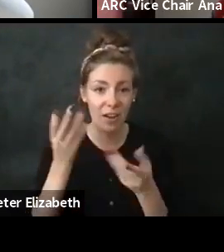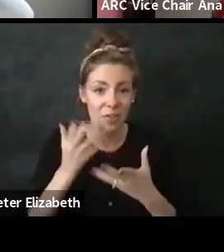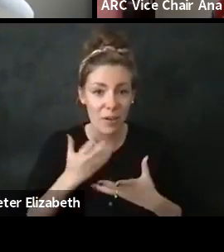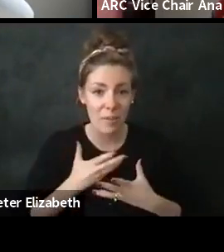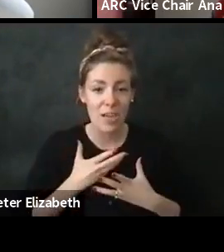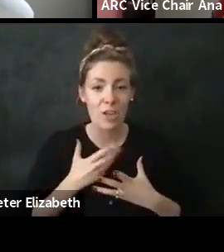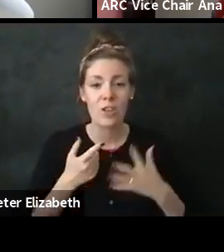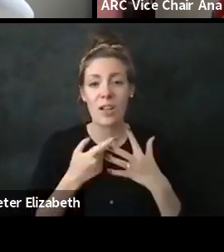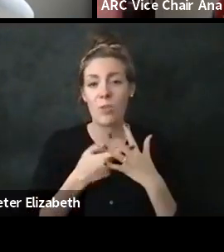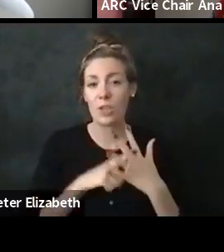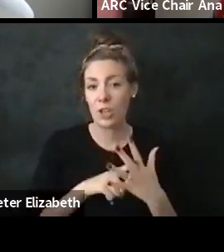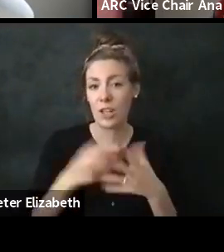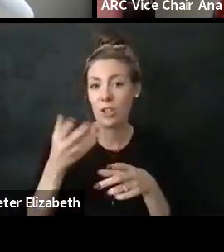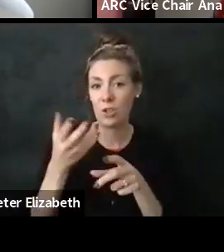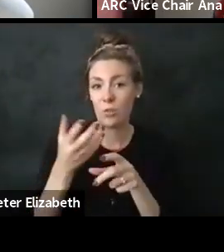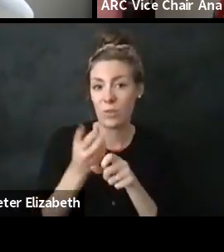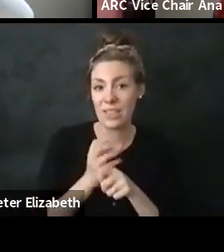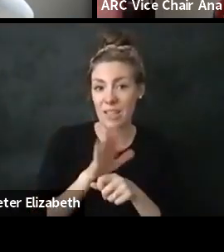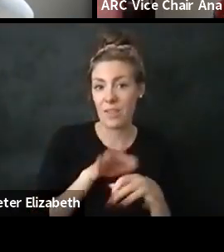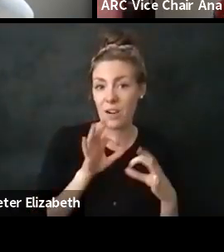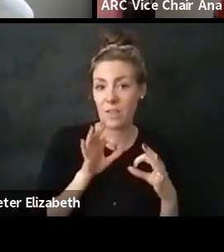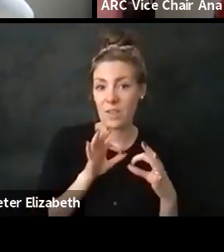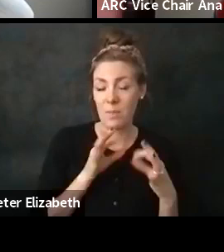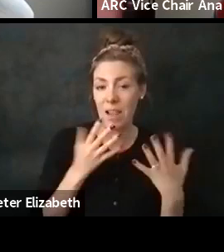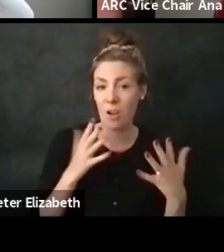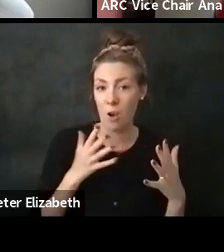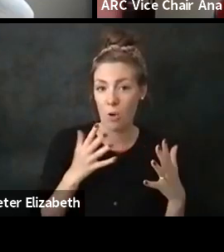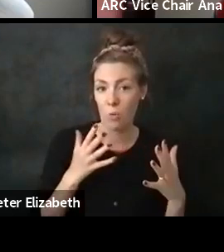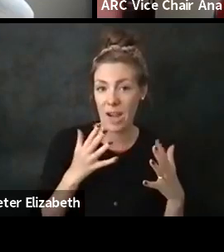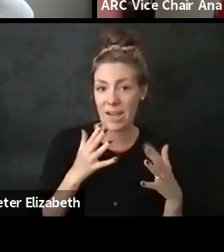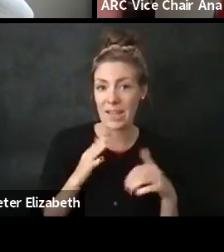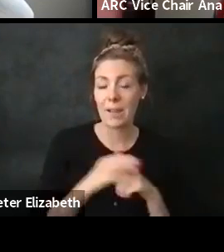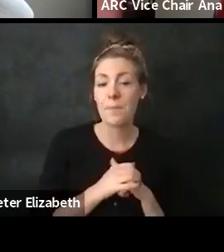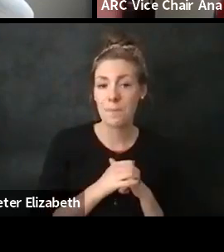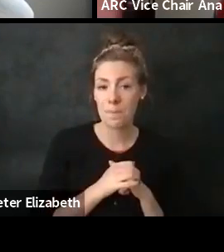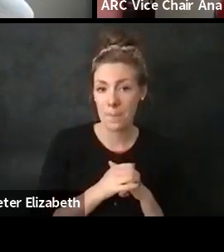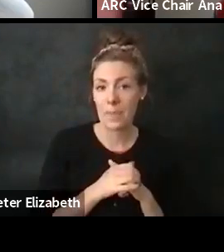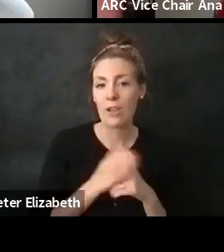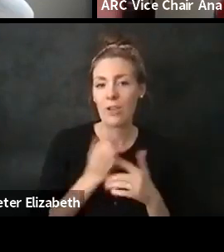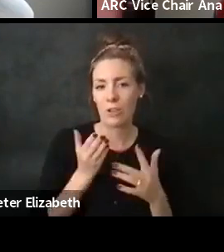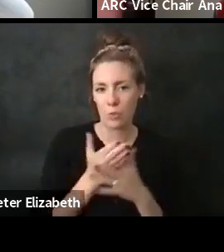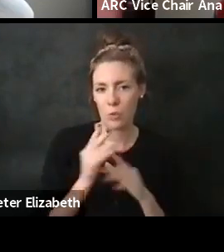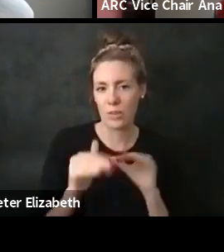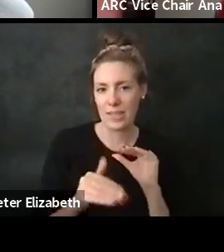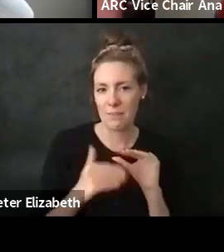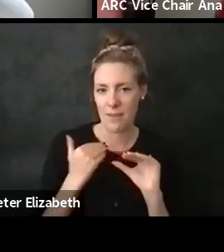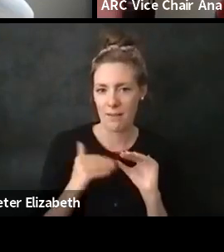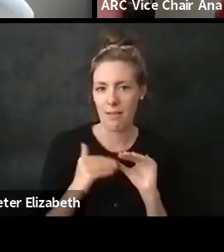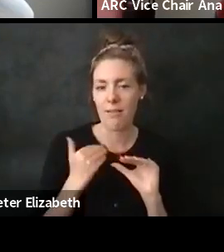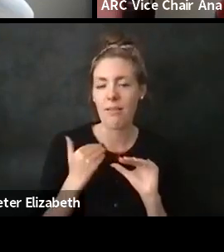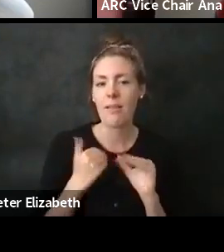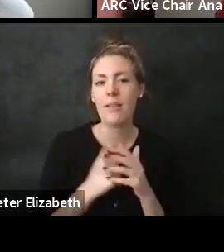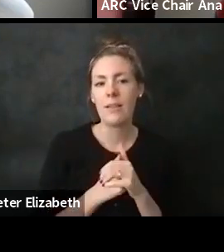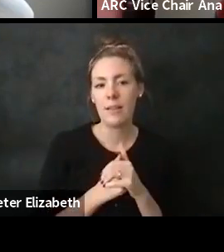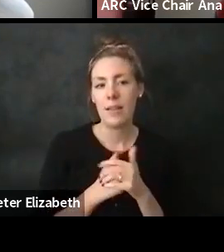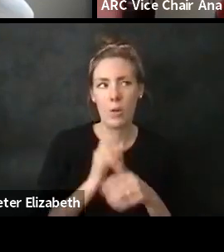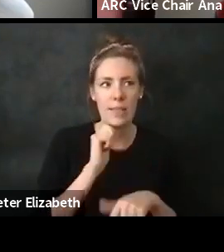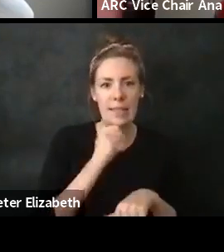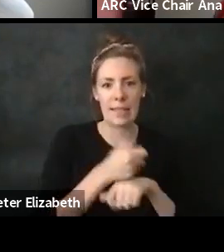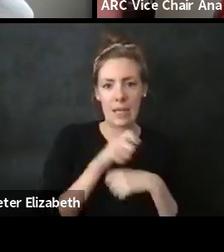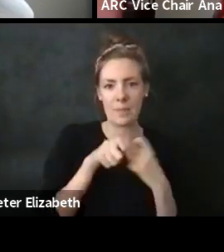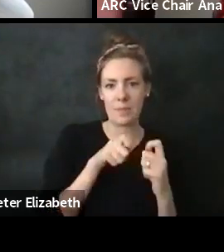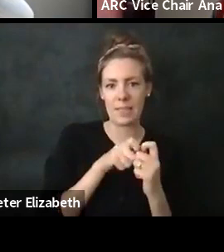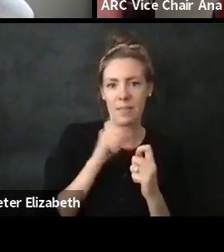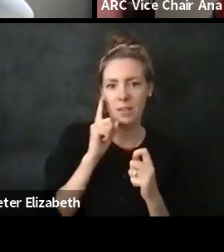we're starting to receive input as well on the county email that is set up specifically for